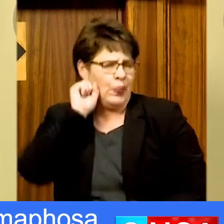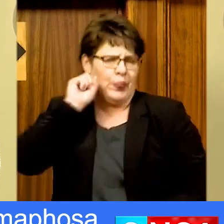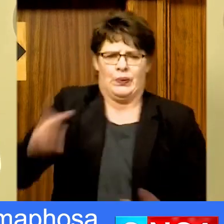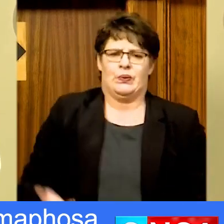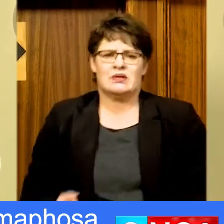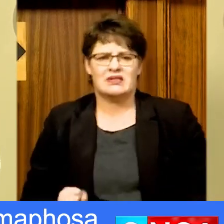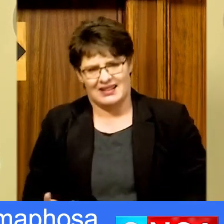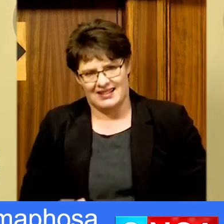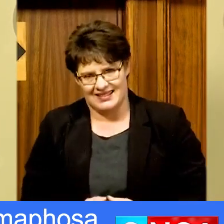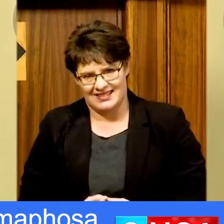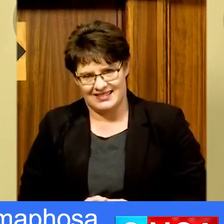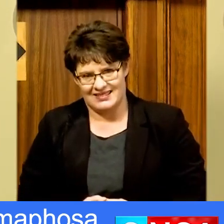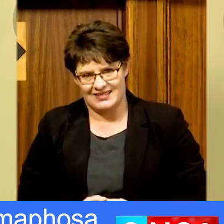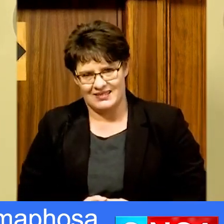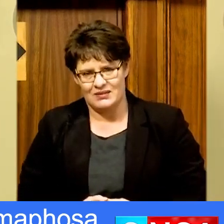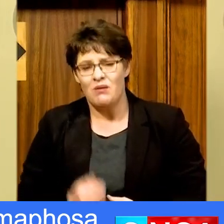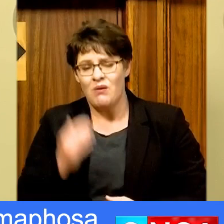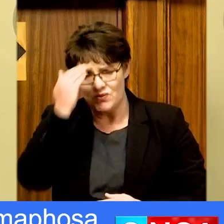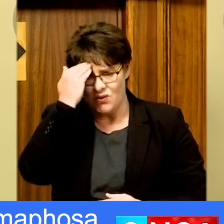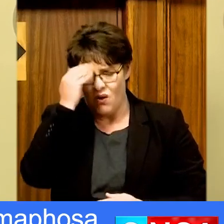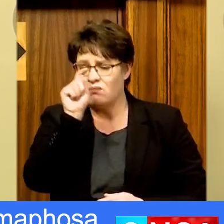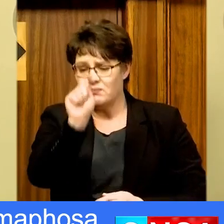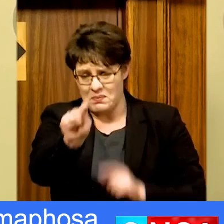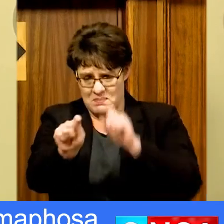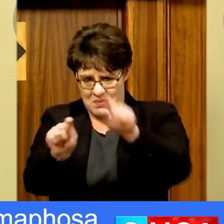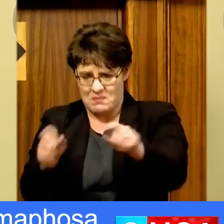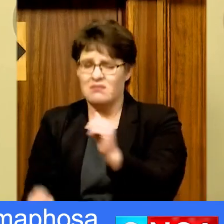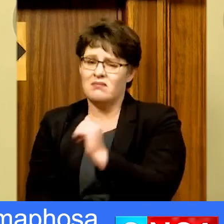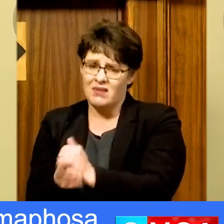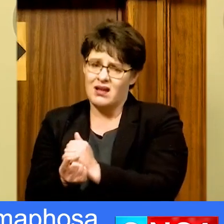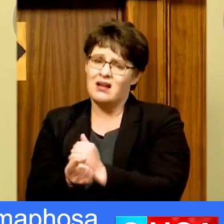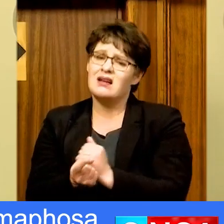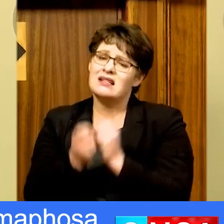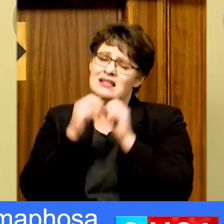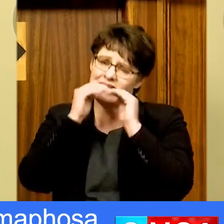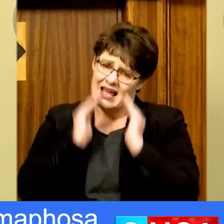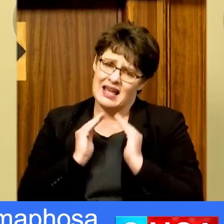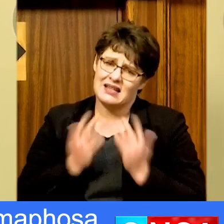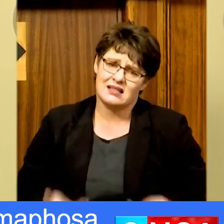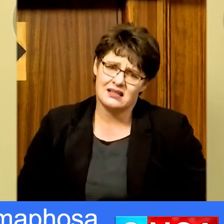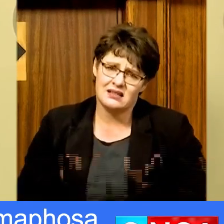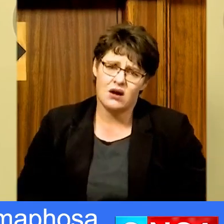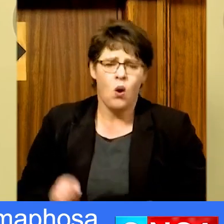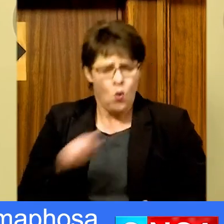We now know of several cases where people who,